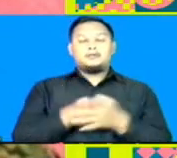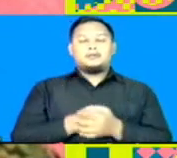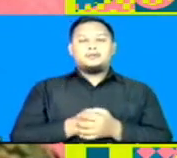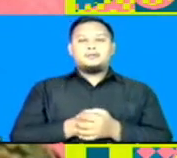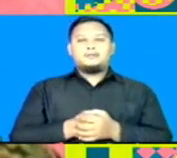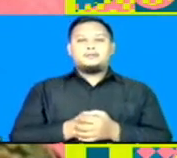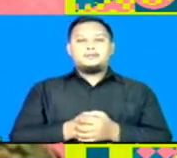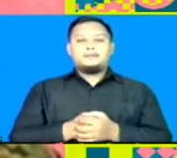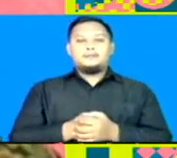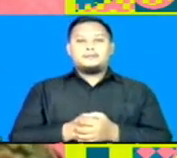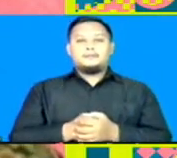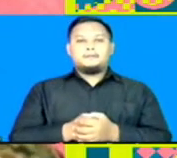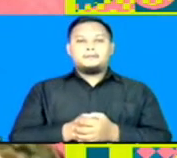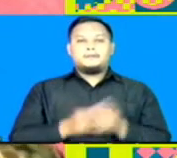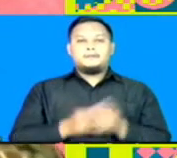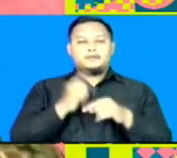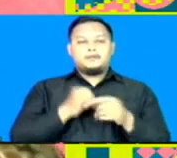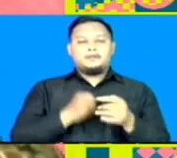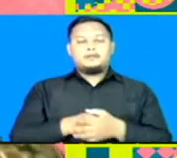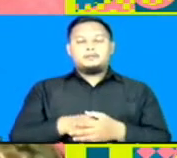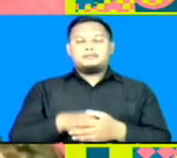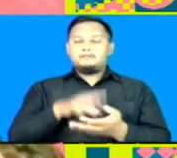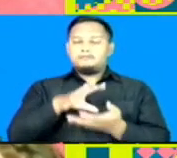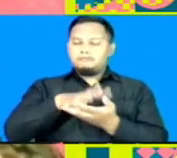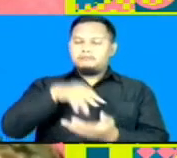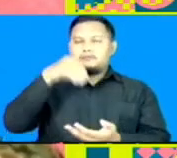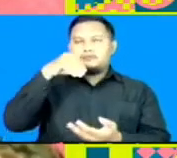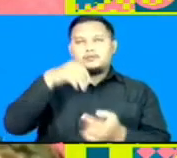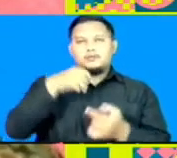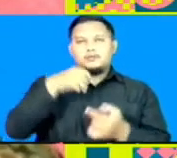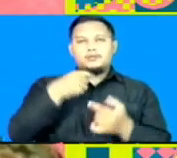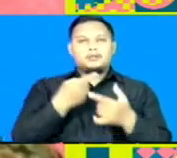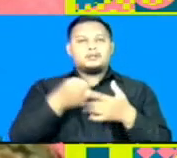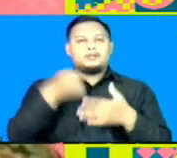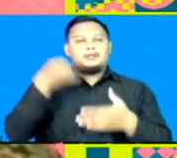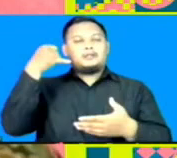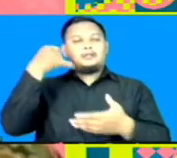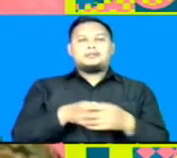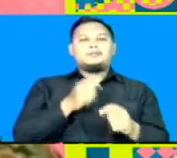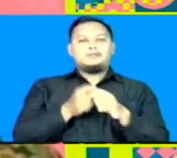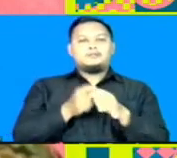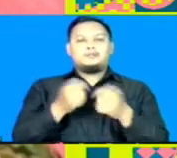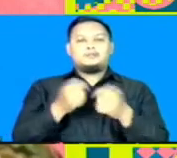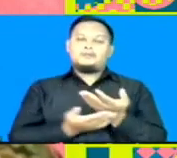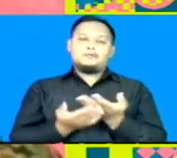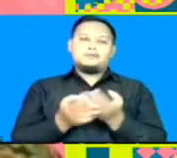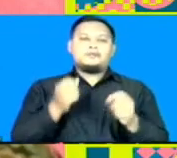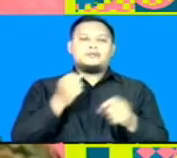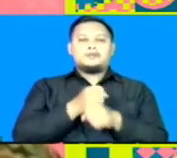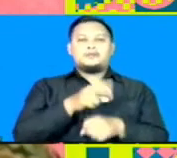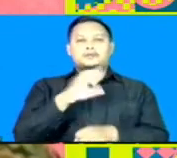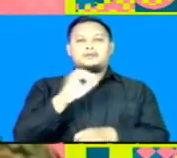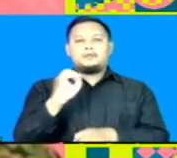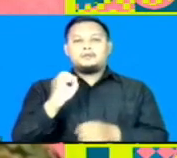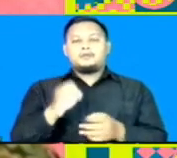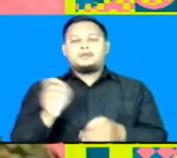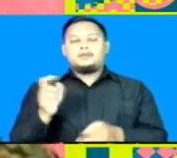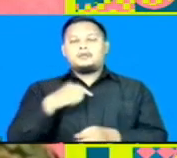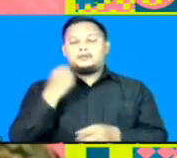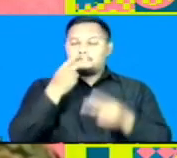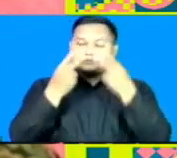G20. I believe their insightful knowledge of values will improve the quality of our public